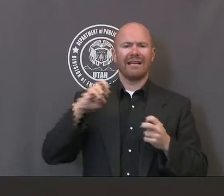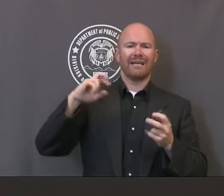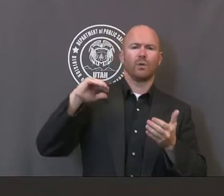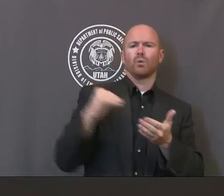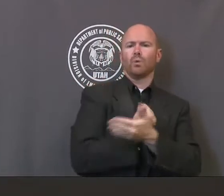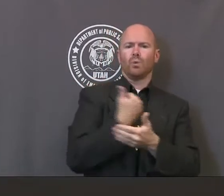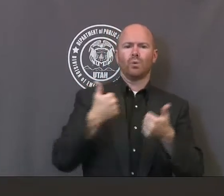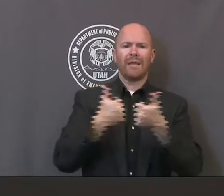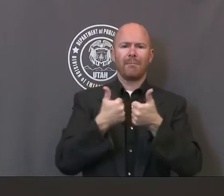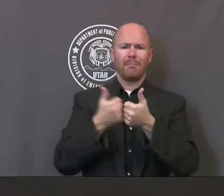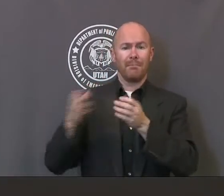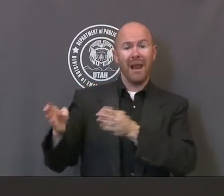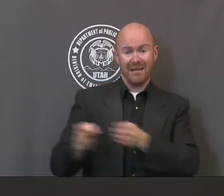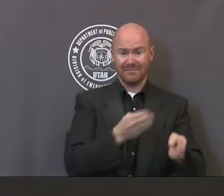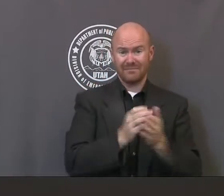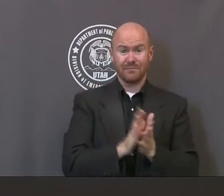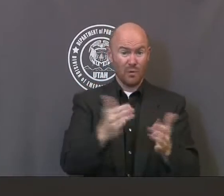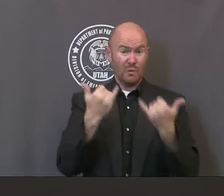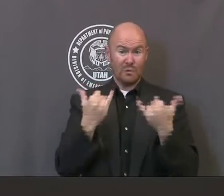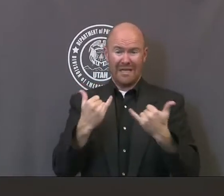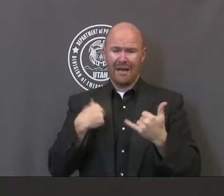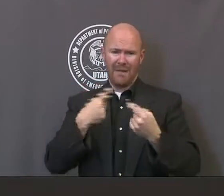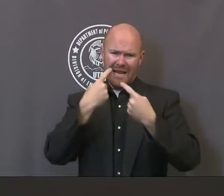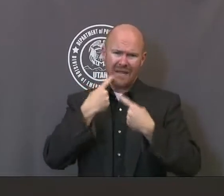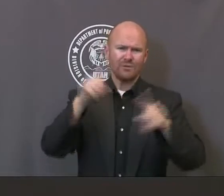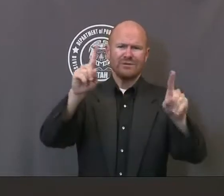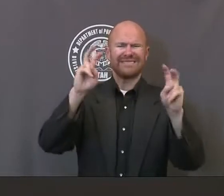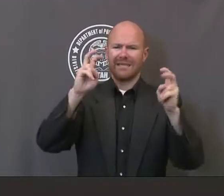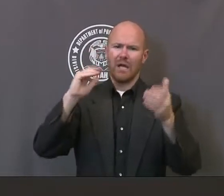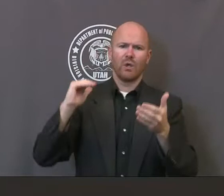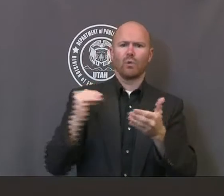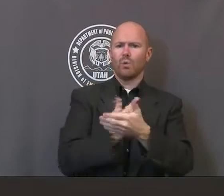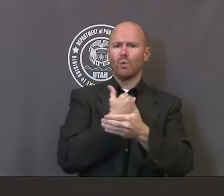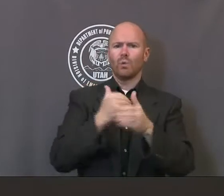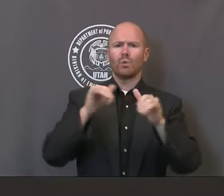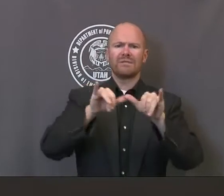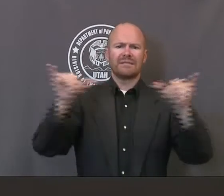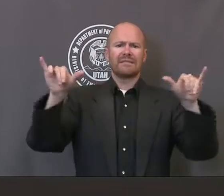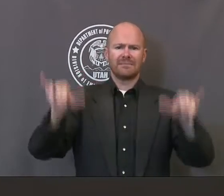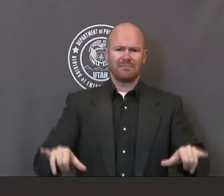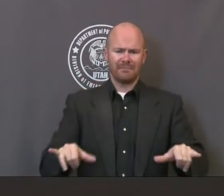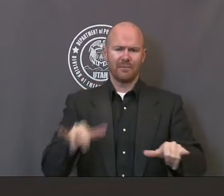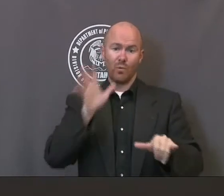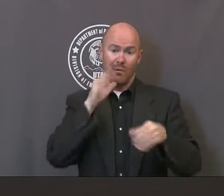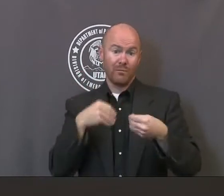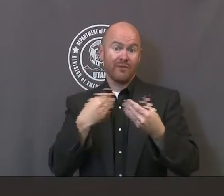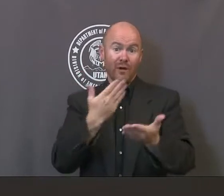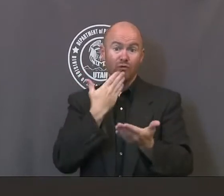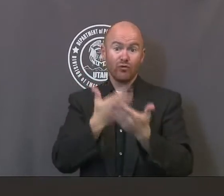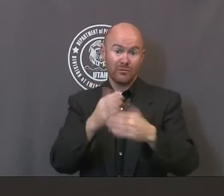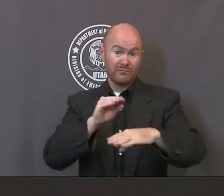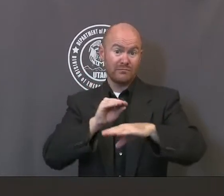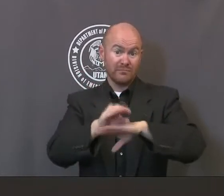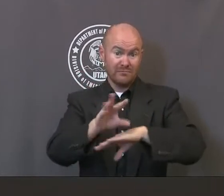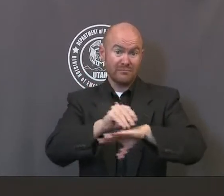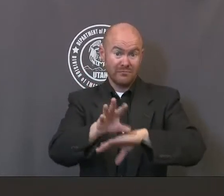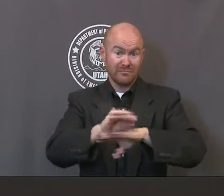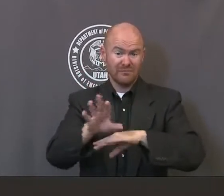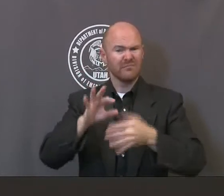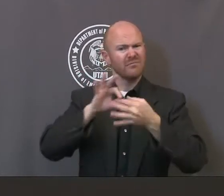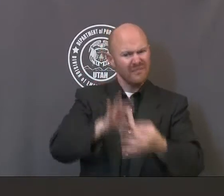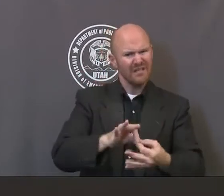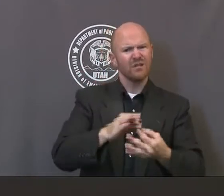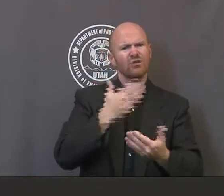contest. So today I'm announcing a new system that will provide trusted guidance based on epidemiology and medical